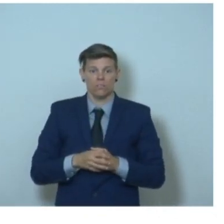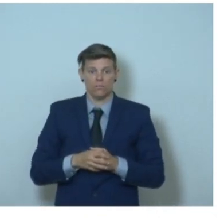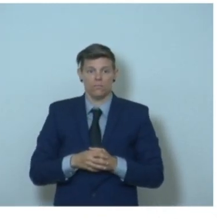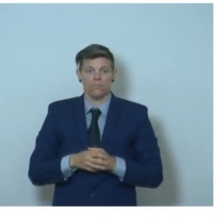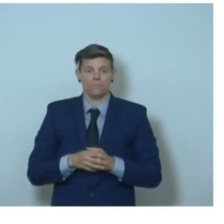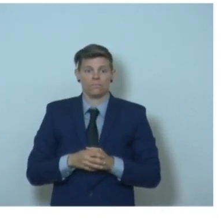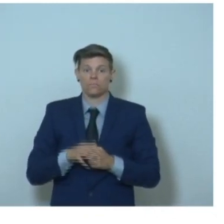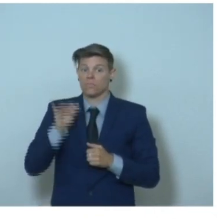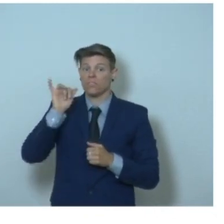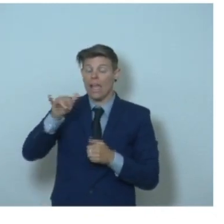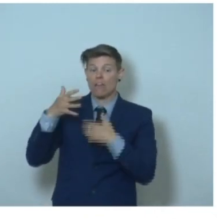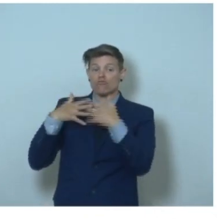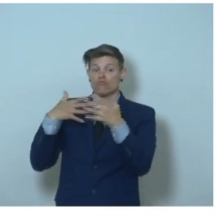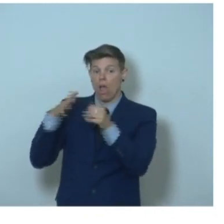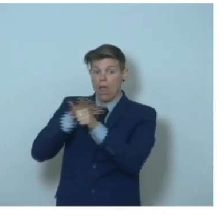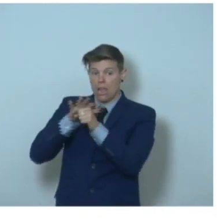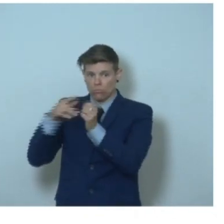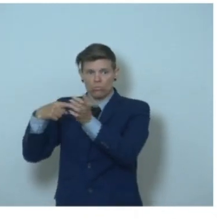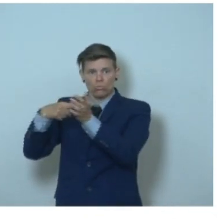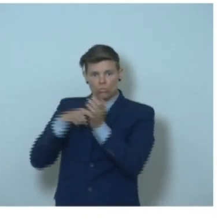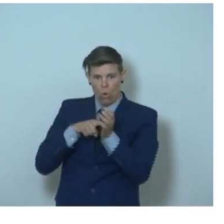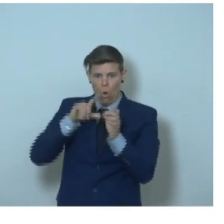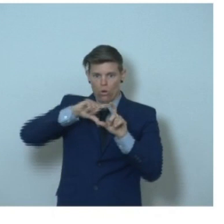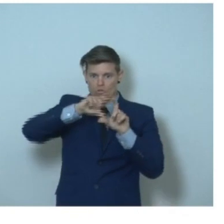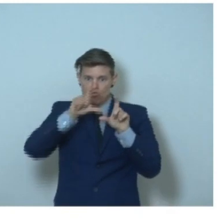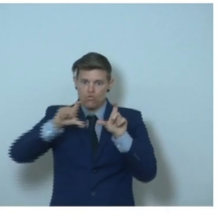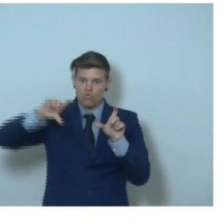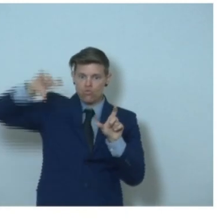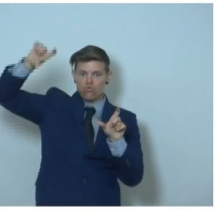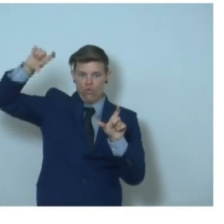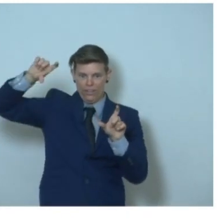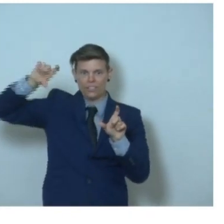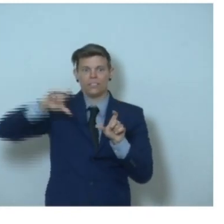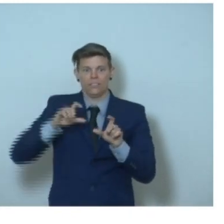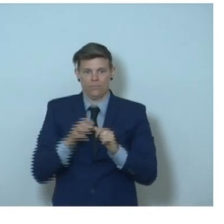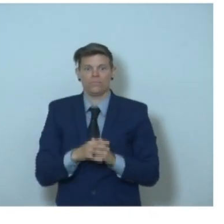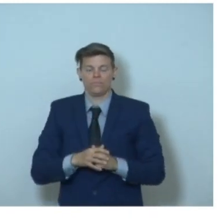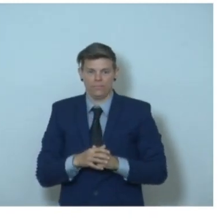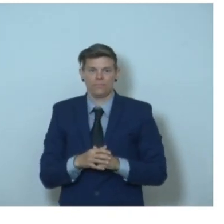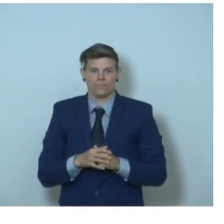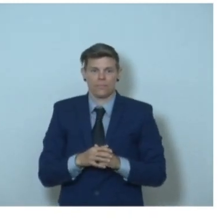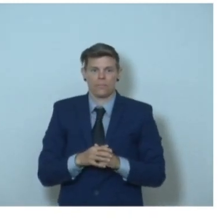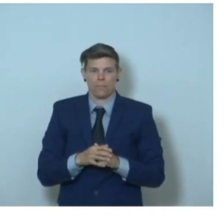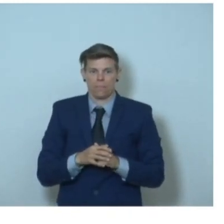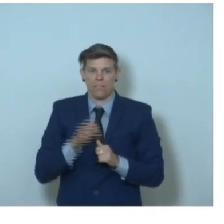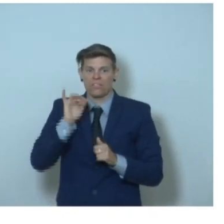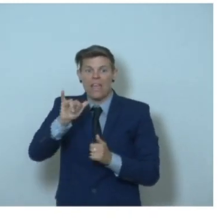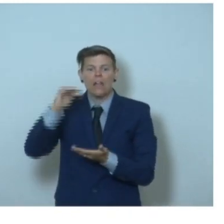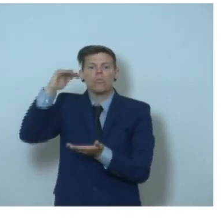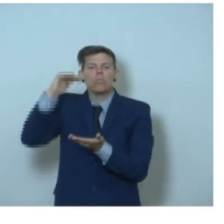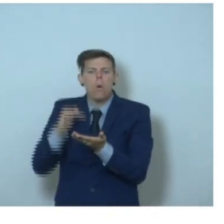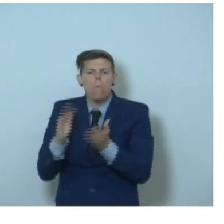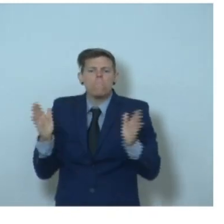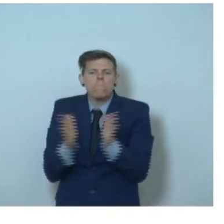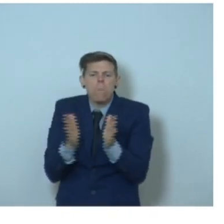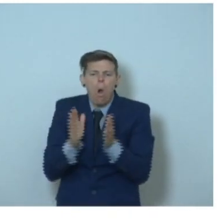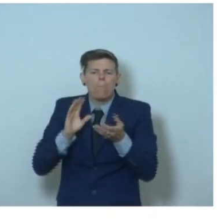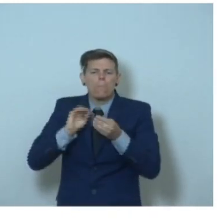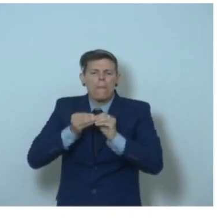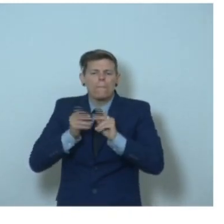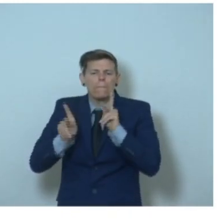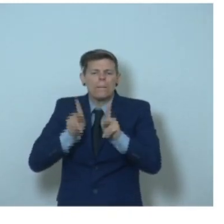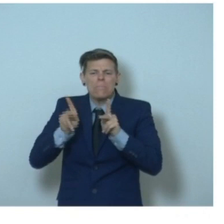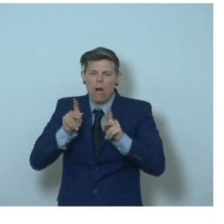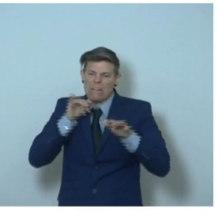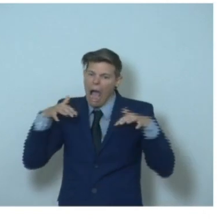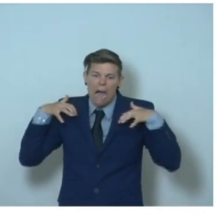diagonal that we have across the state of frontier counties, very low population. So again, the heat